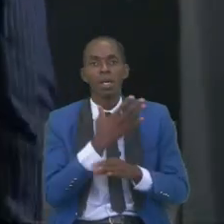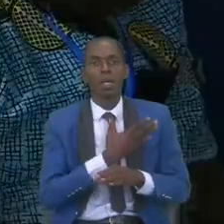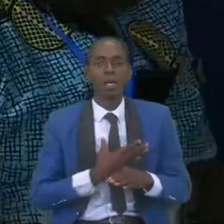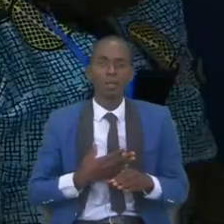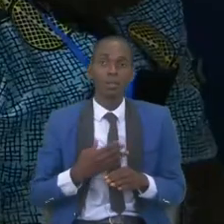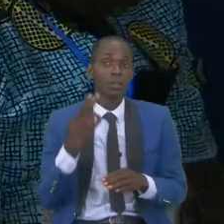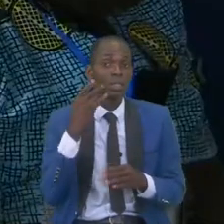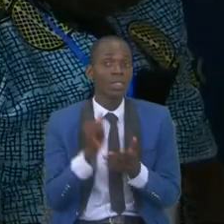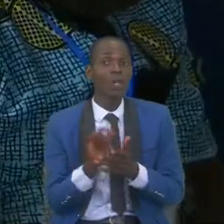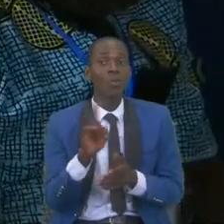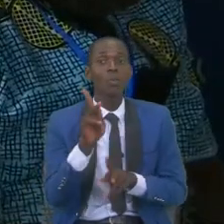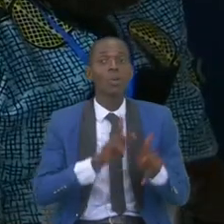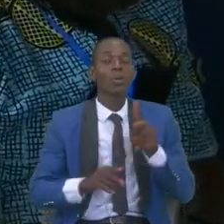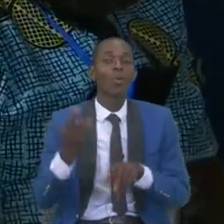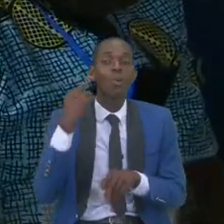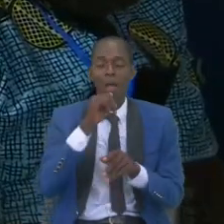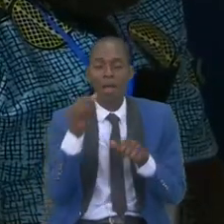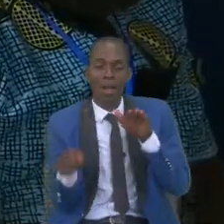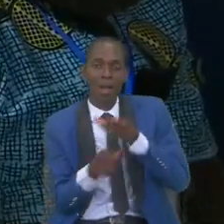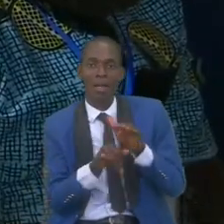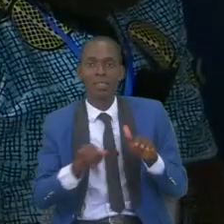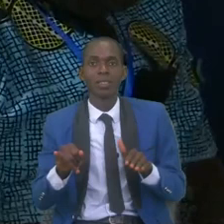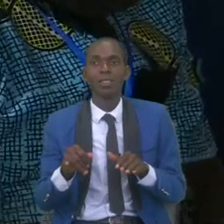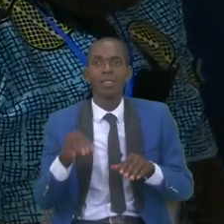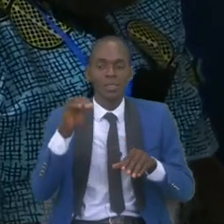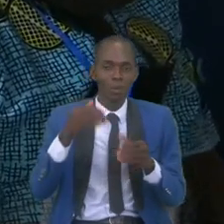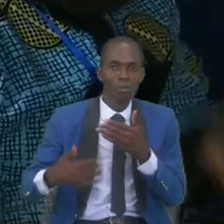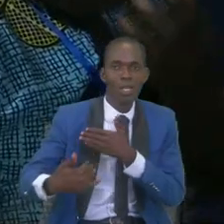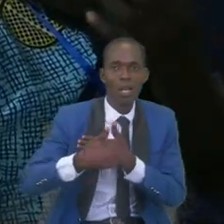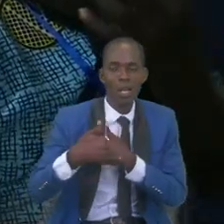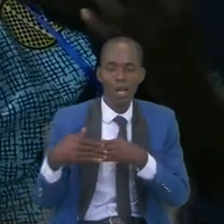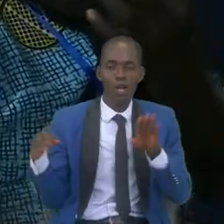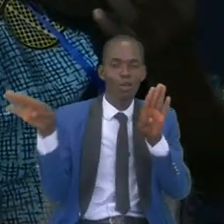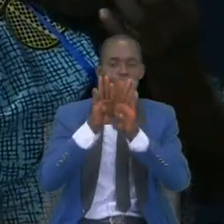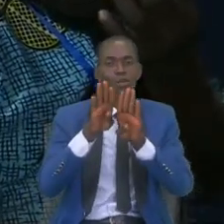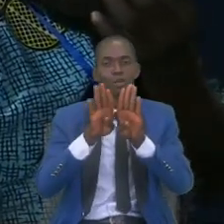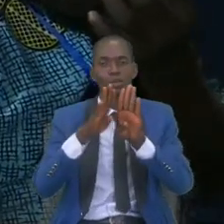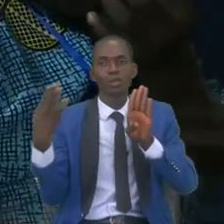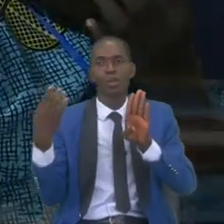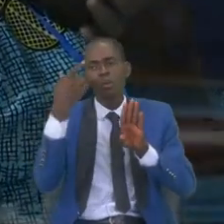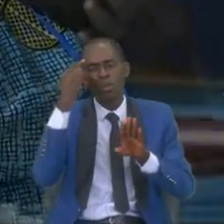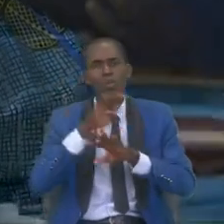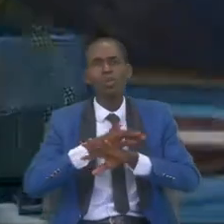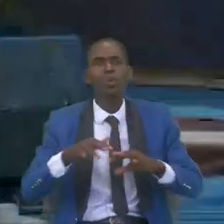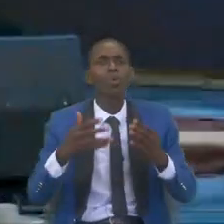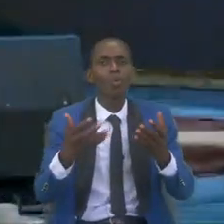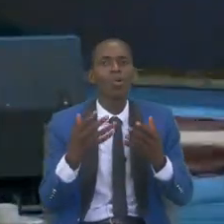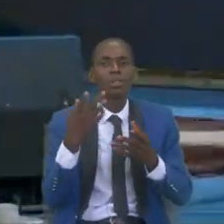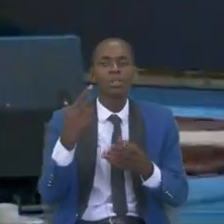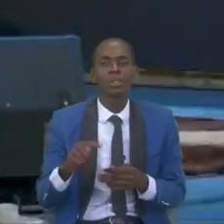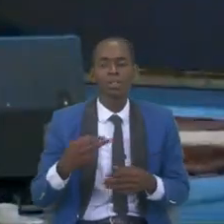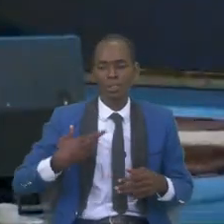were hiding. They were hiding behind closed doors because they didn't want the Pharisees